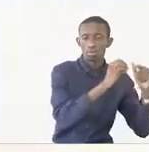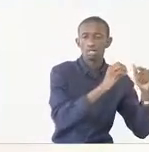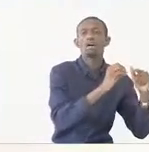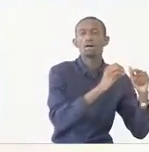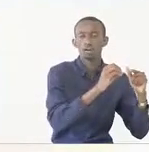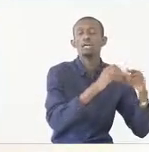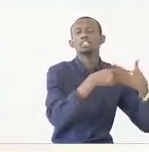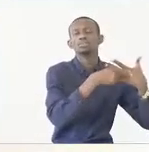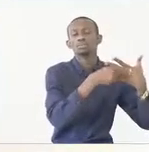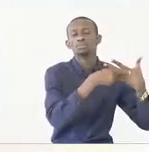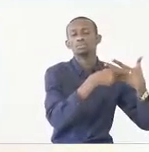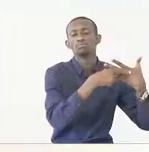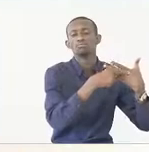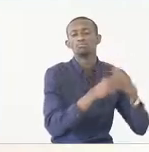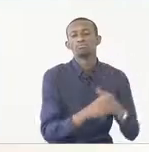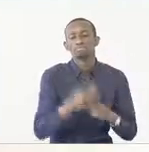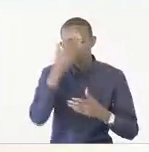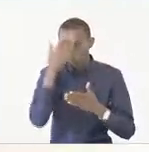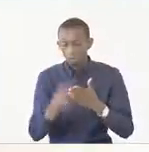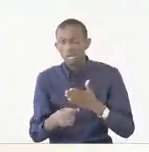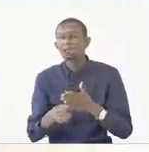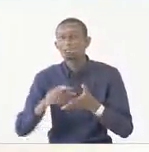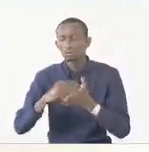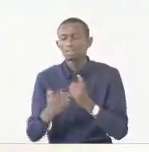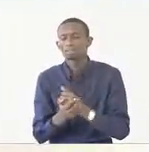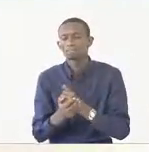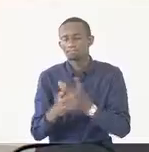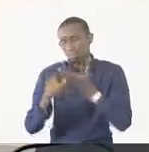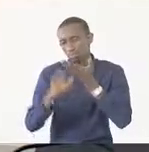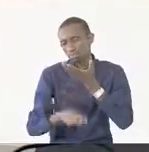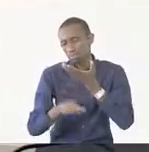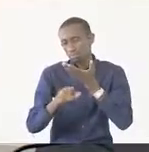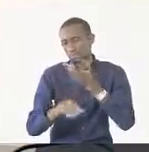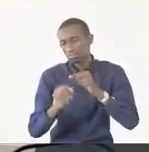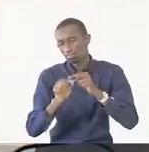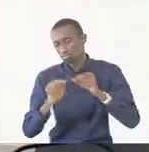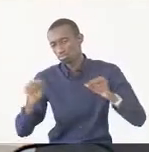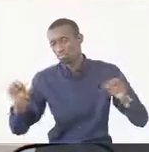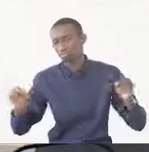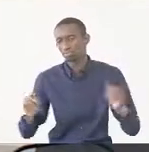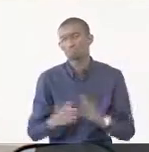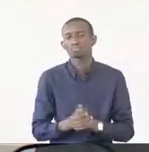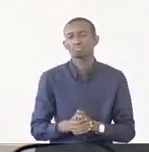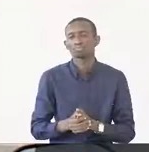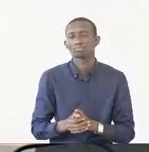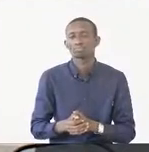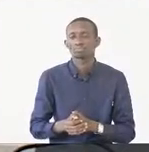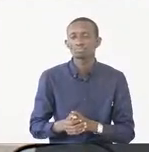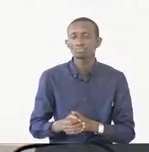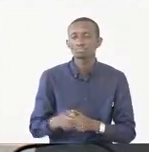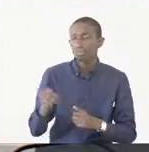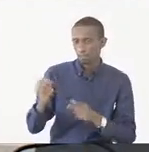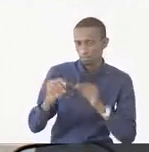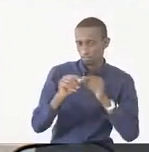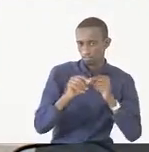line, below that line that is joining the center. Here before we have the